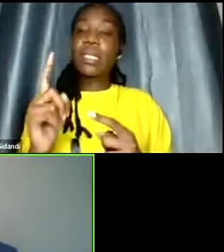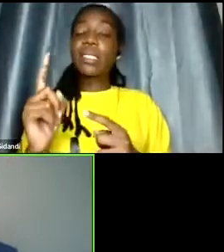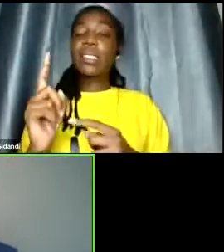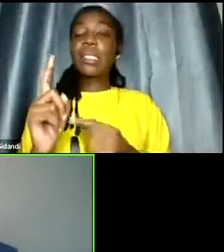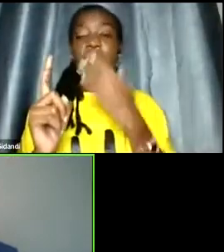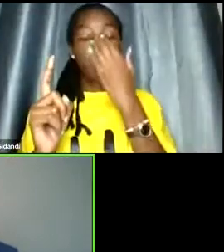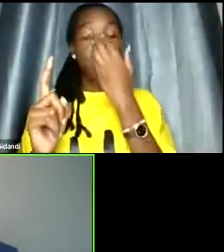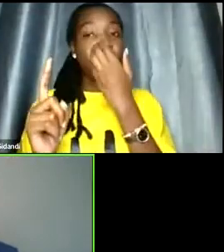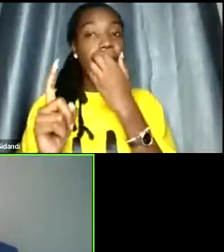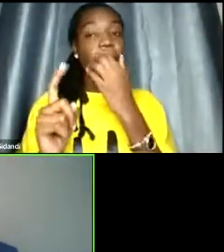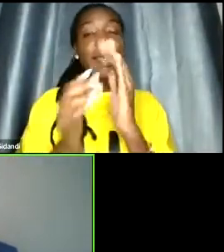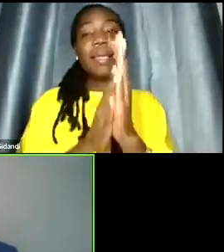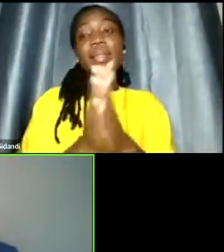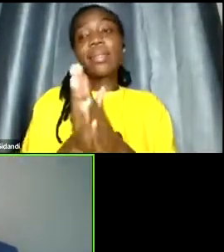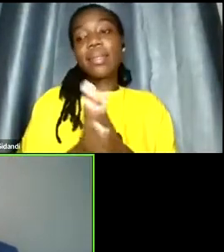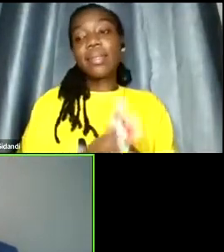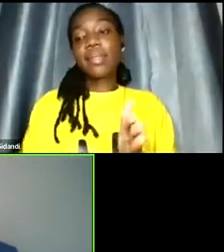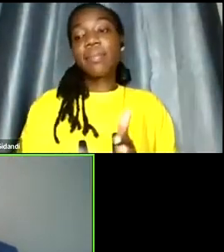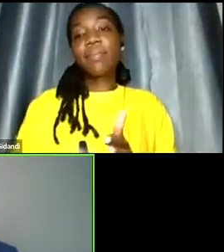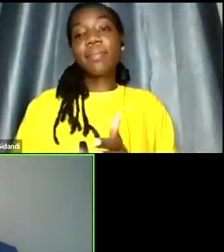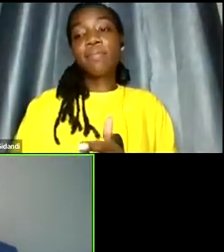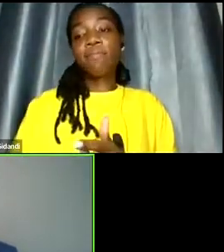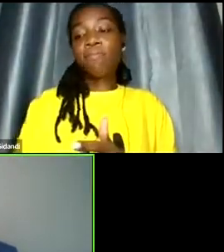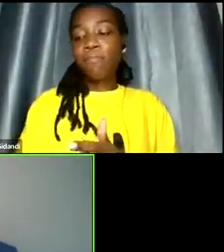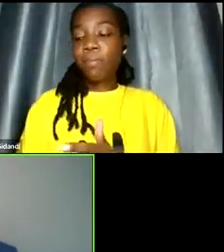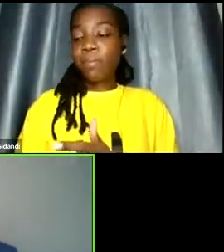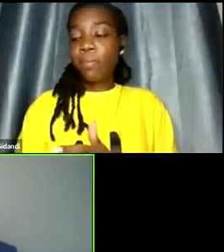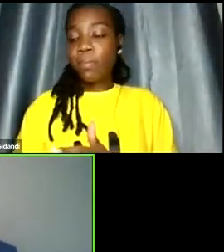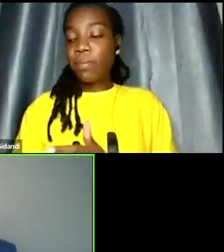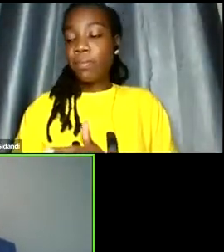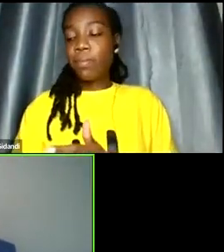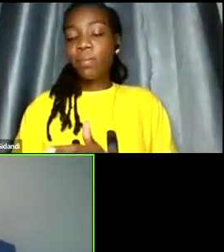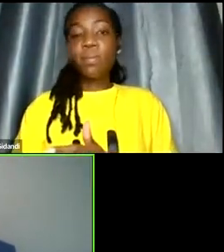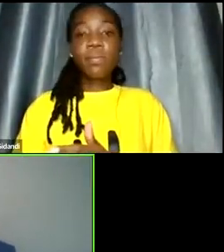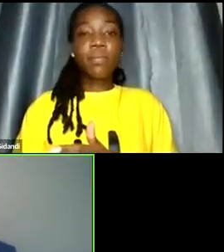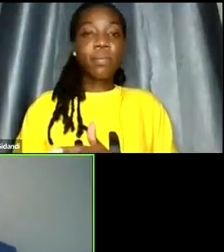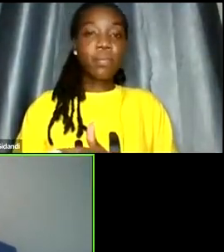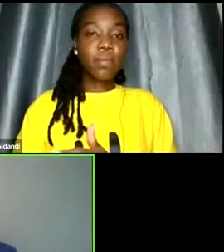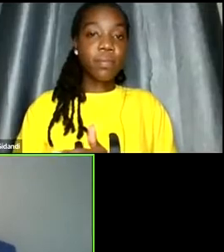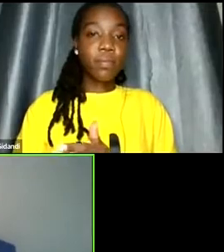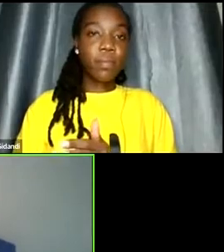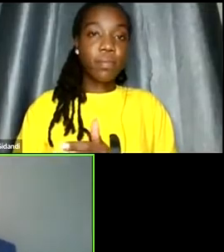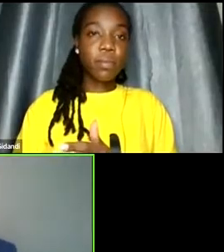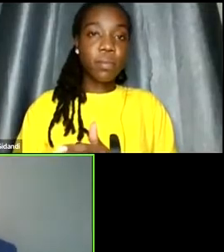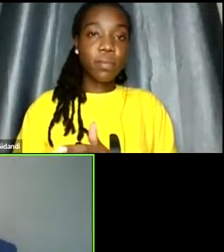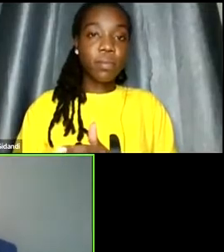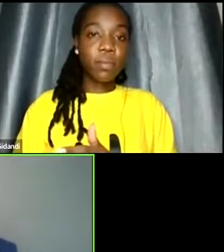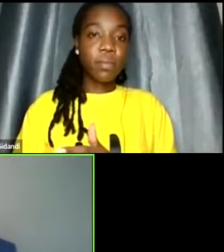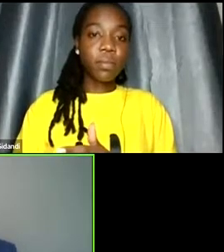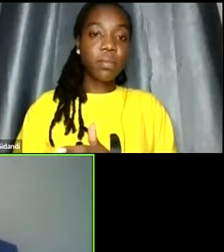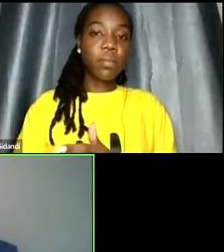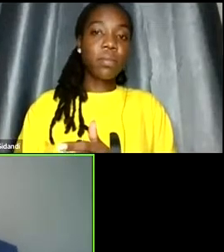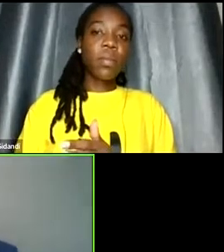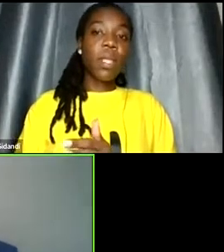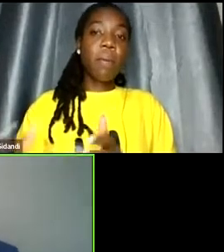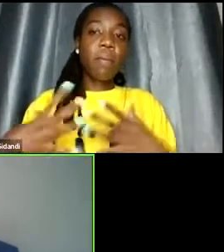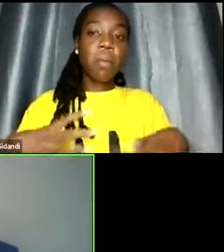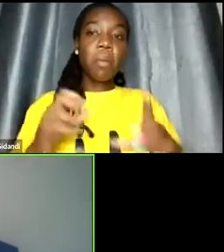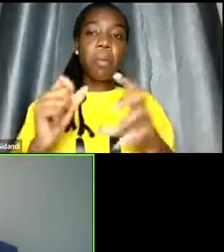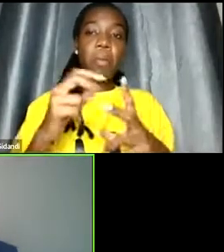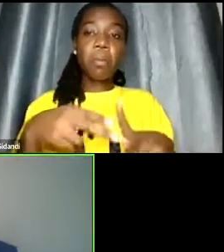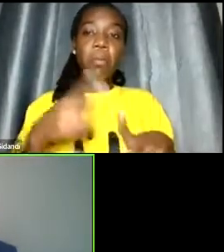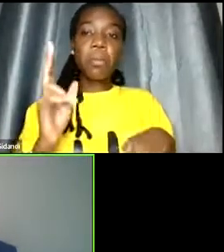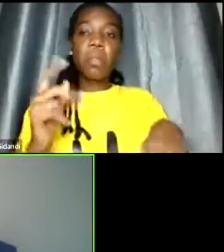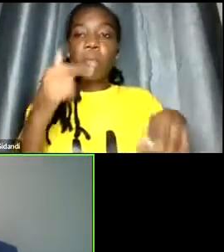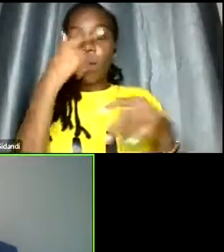what? You do understand that sometimes people can grow out of your organization because there is simply no room. And this answers Joseph